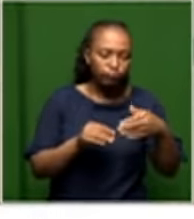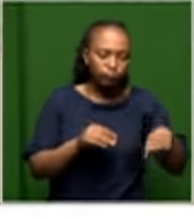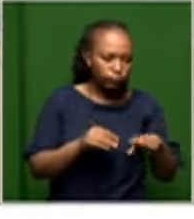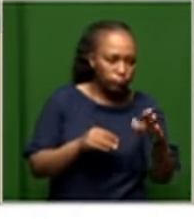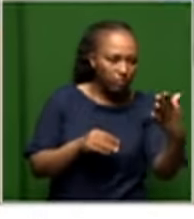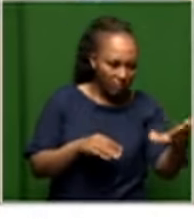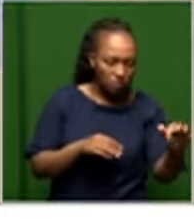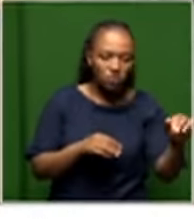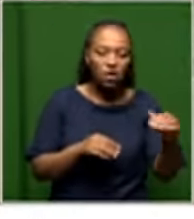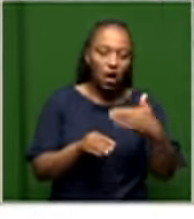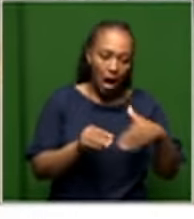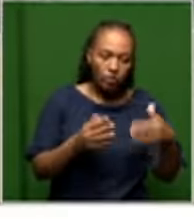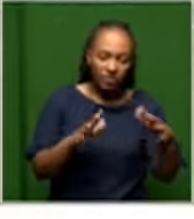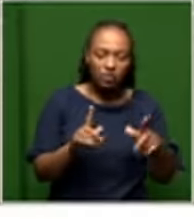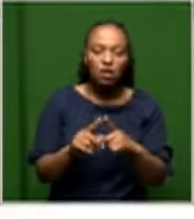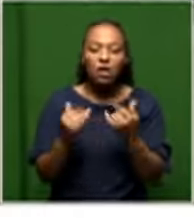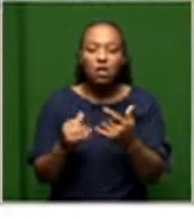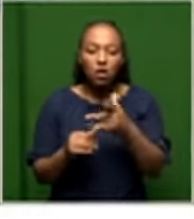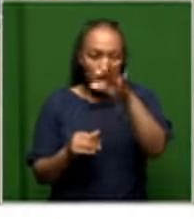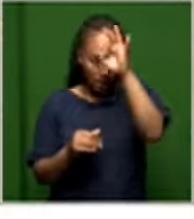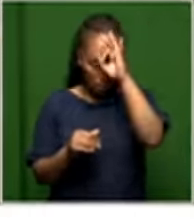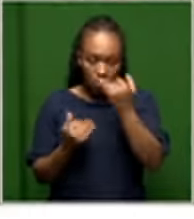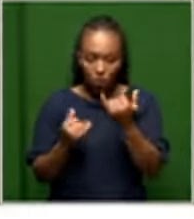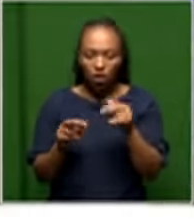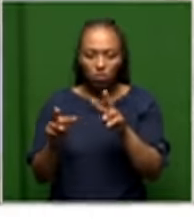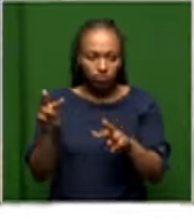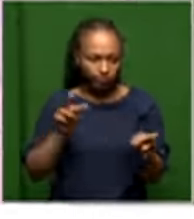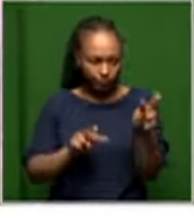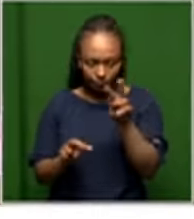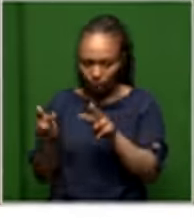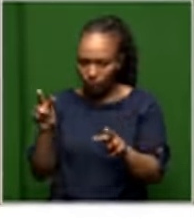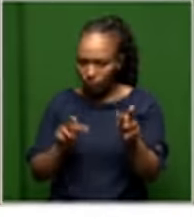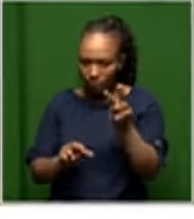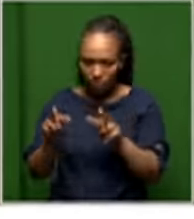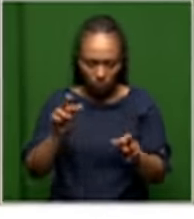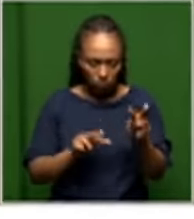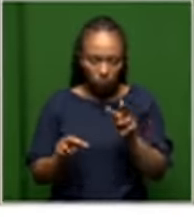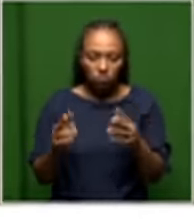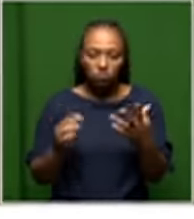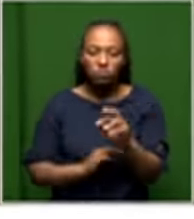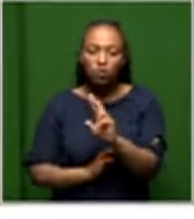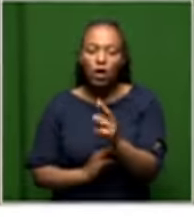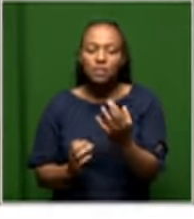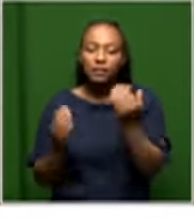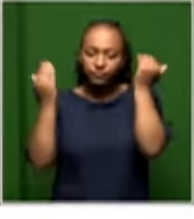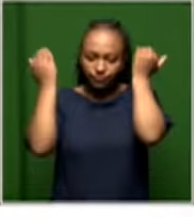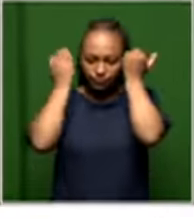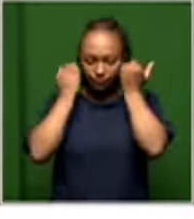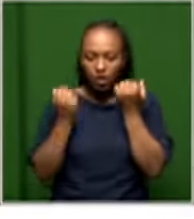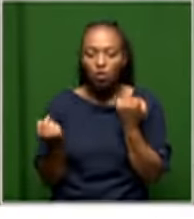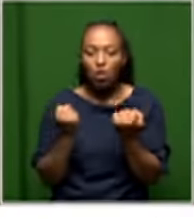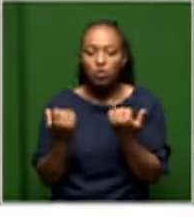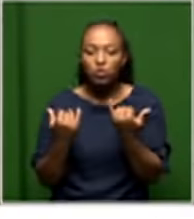will effectively be policing the public order policing here at the Randburg Magistrate's Court,